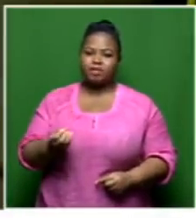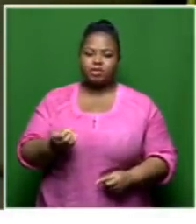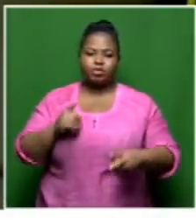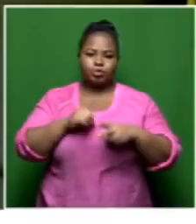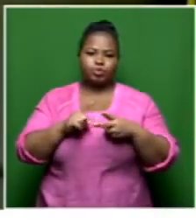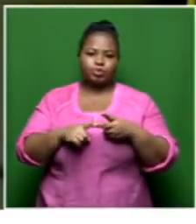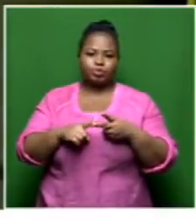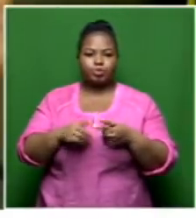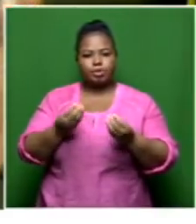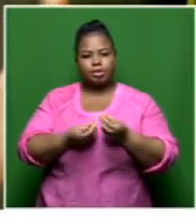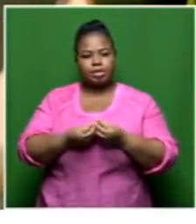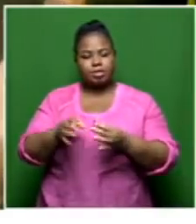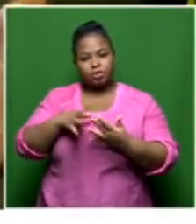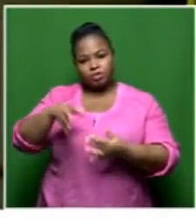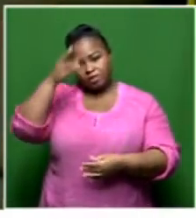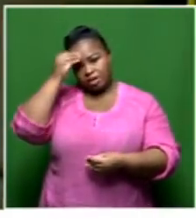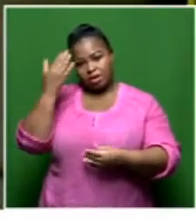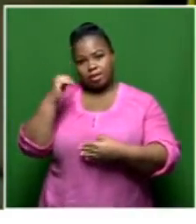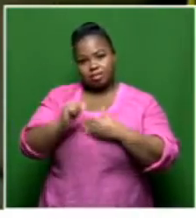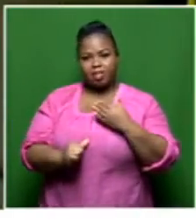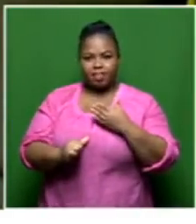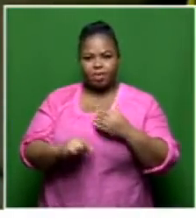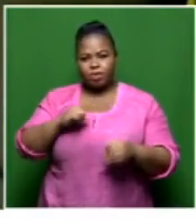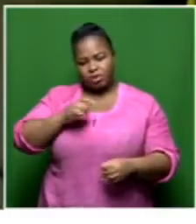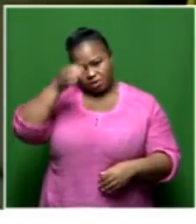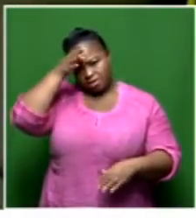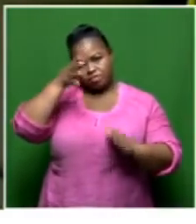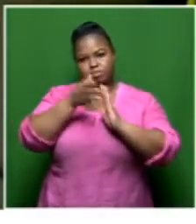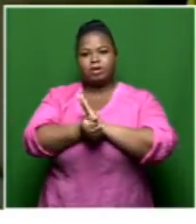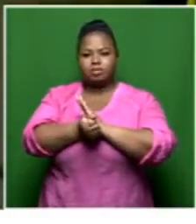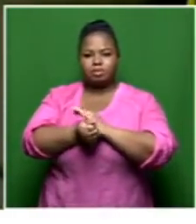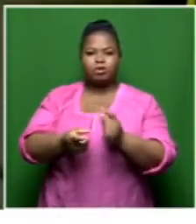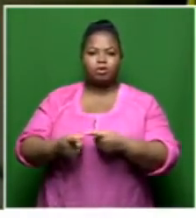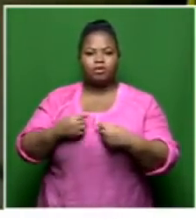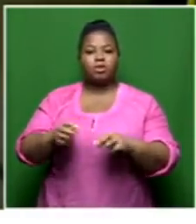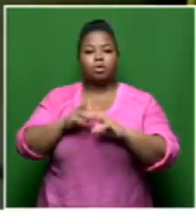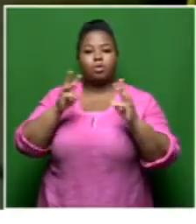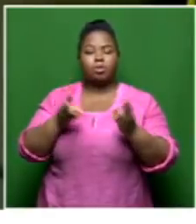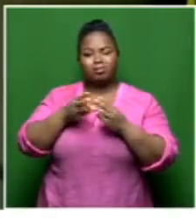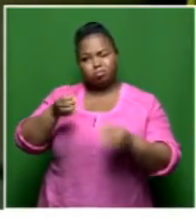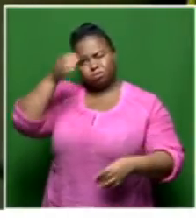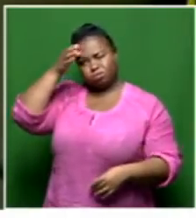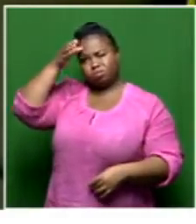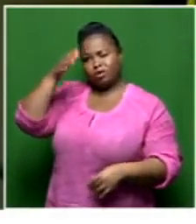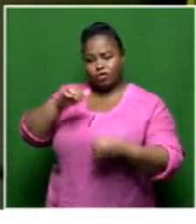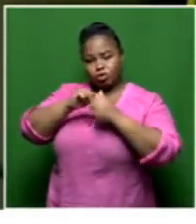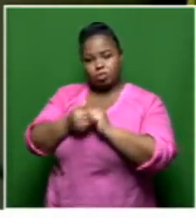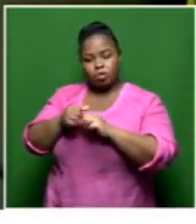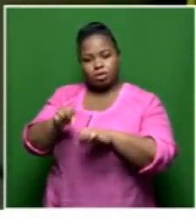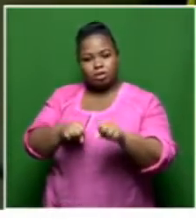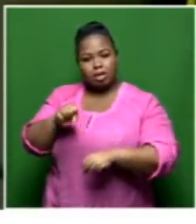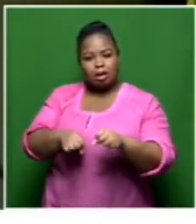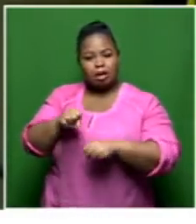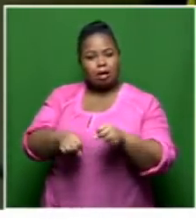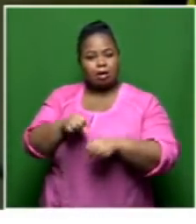things, a couple of things we've learned in the last month of being expert mask makers. We come from a world of knowledge in the world of sport and cycling and all